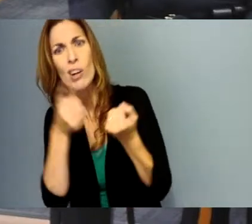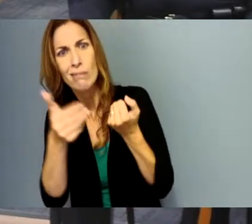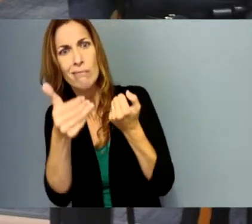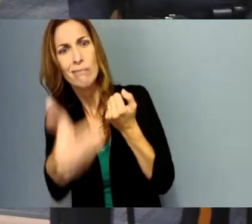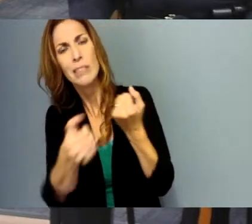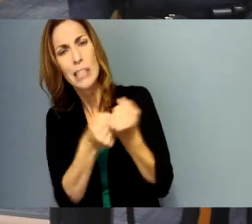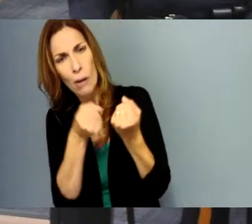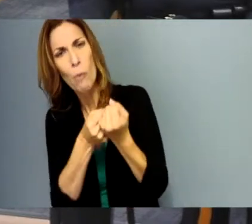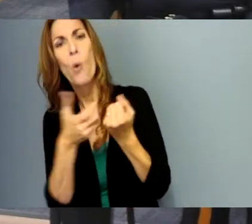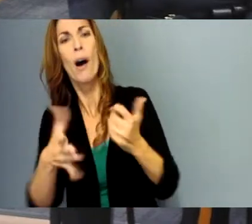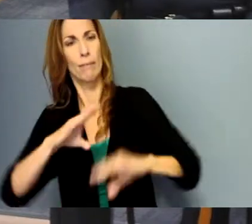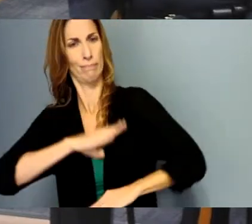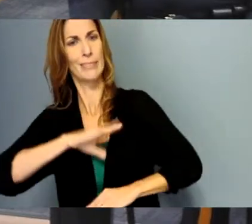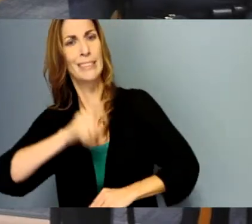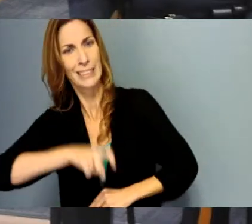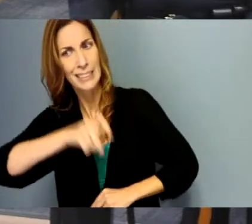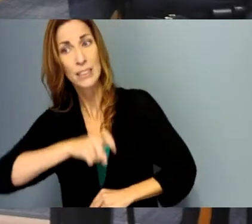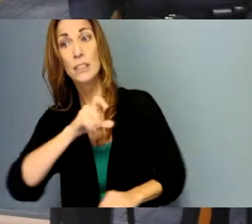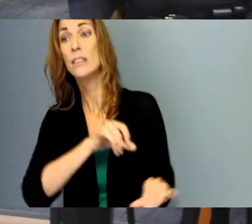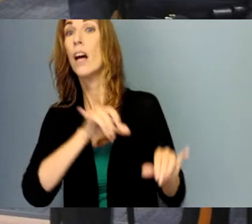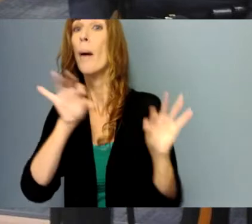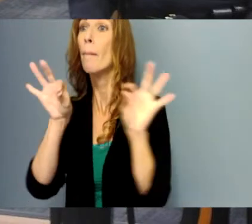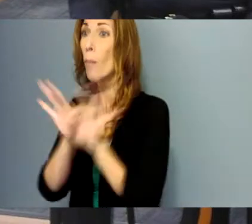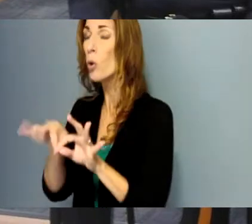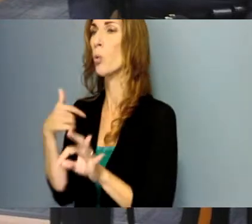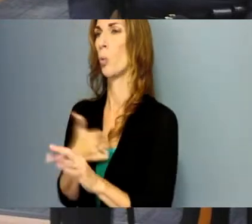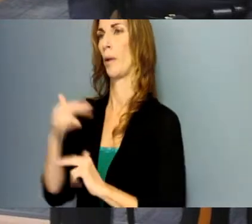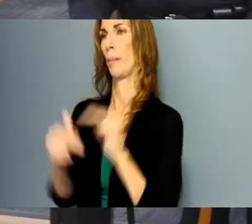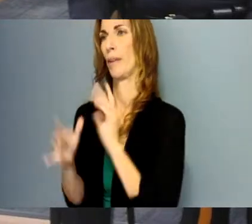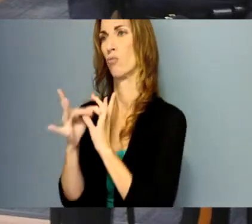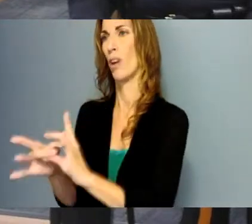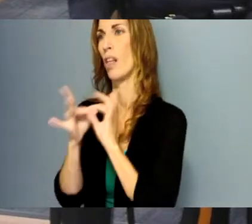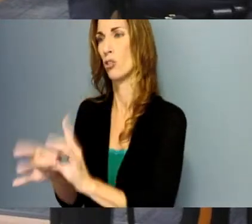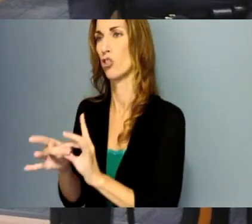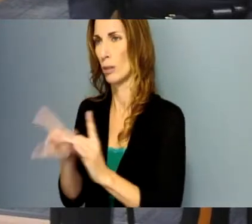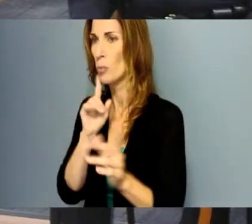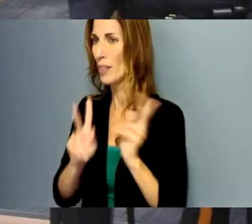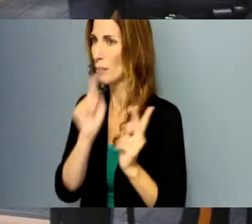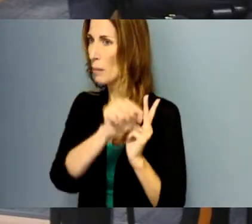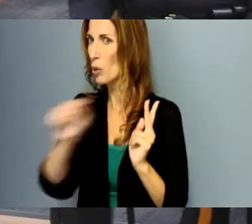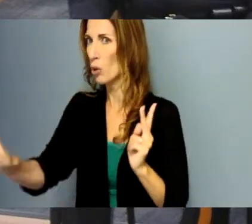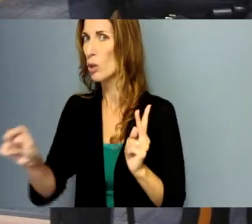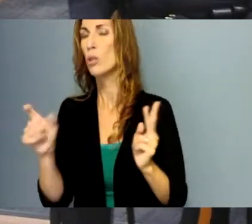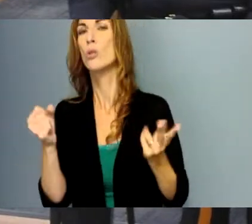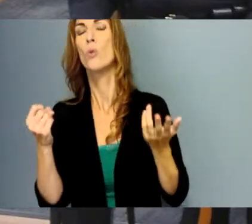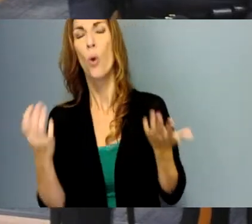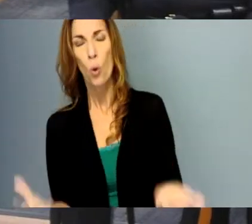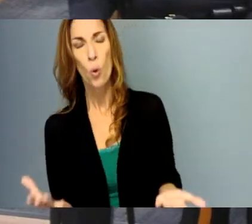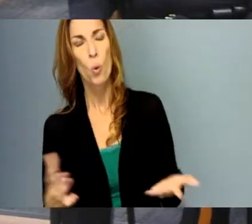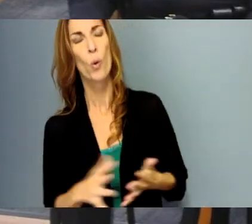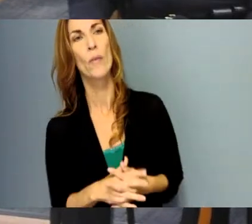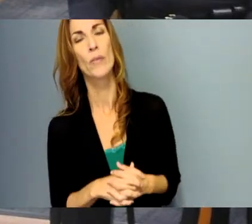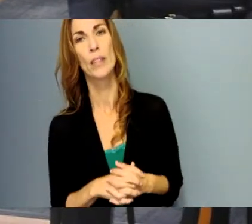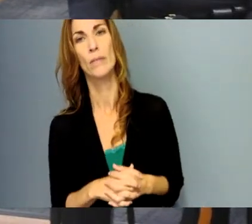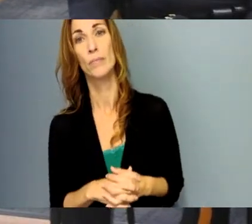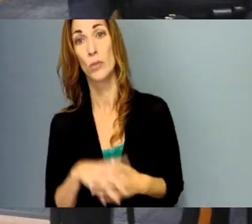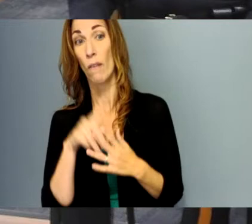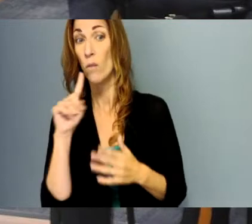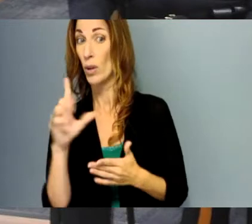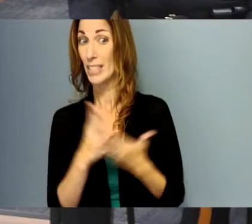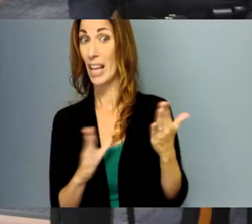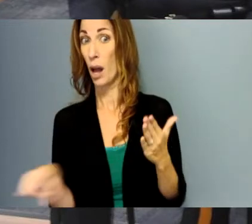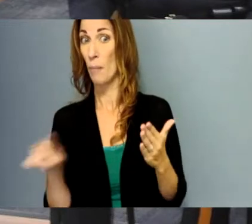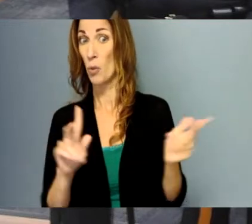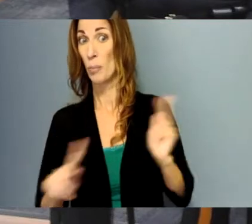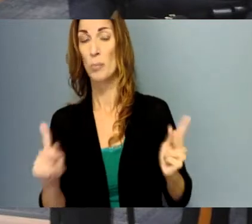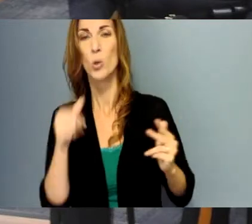more importantly, we're also building relationships with these individuals. So for some of these individuals, they don't